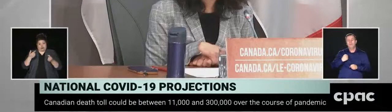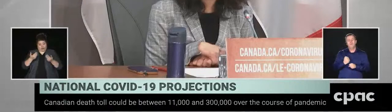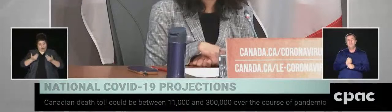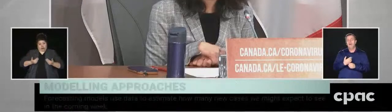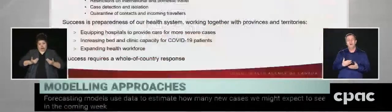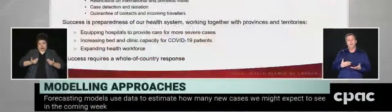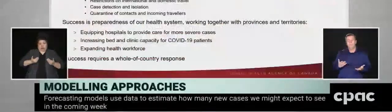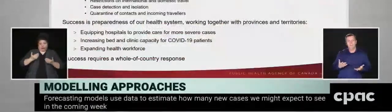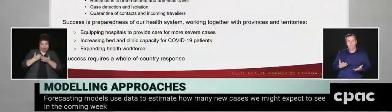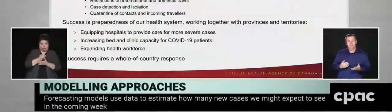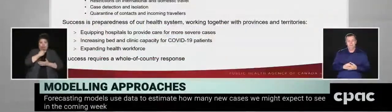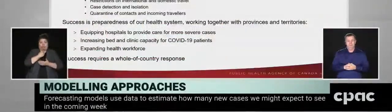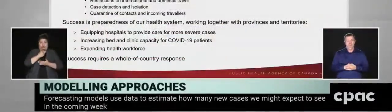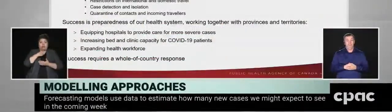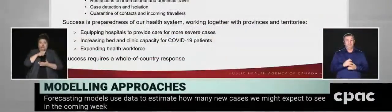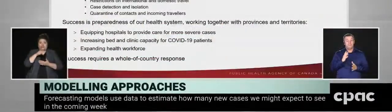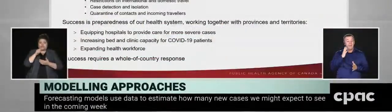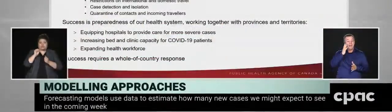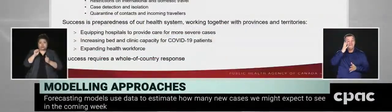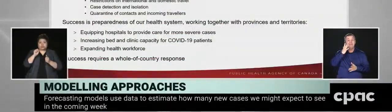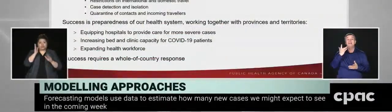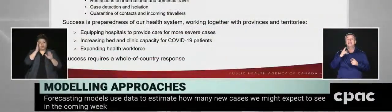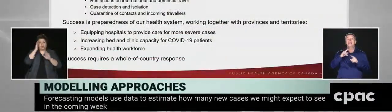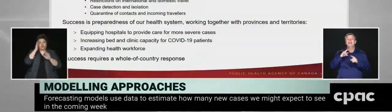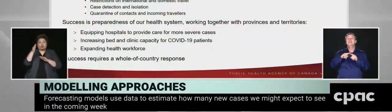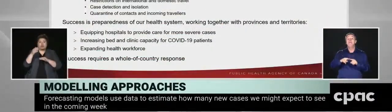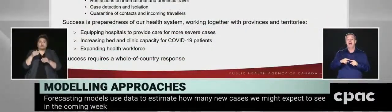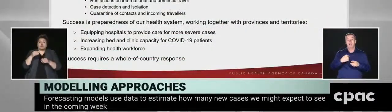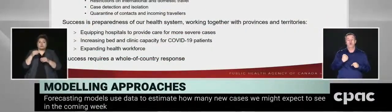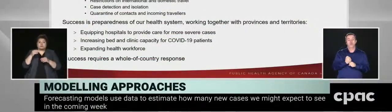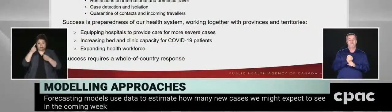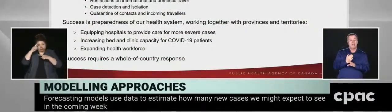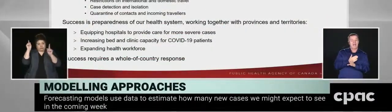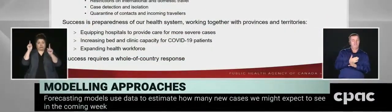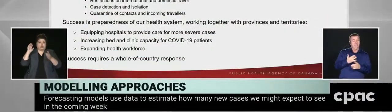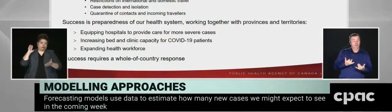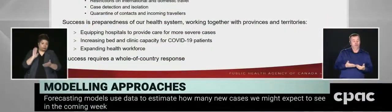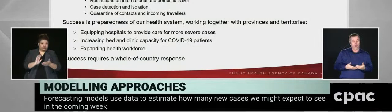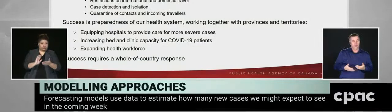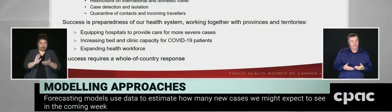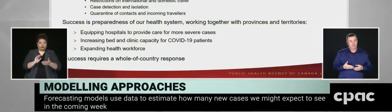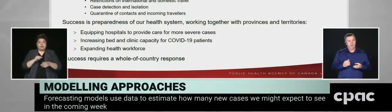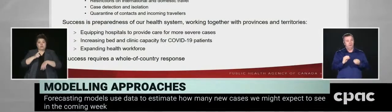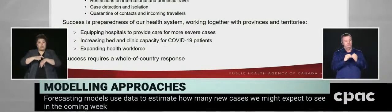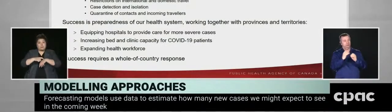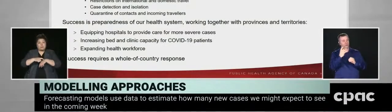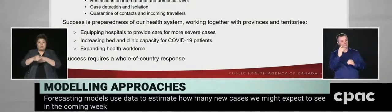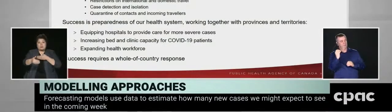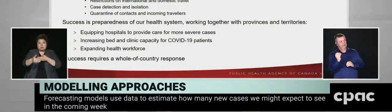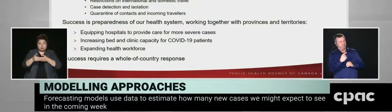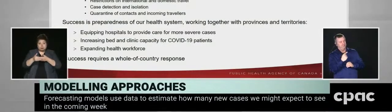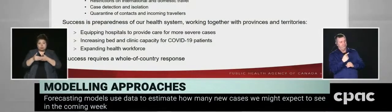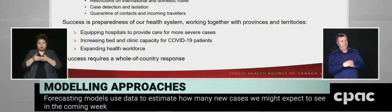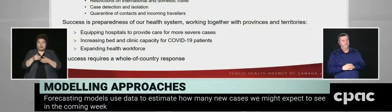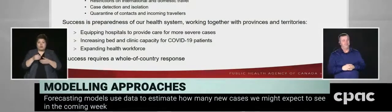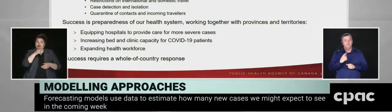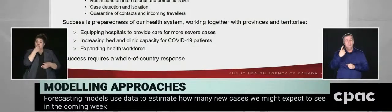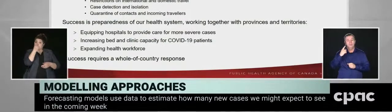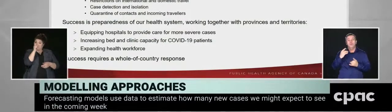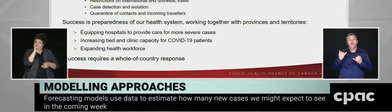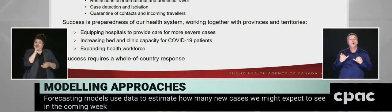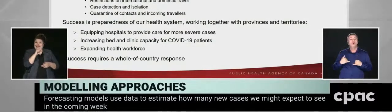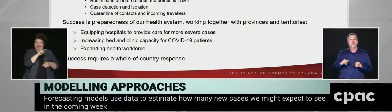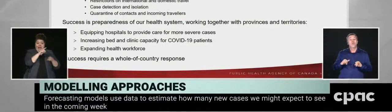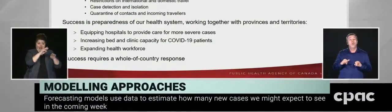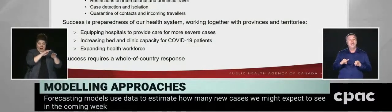slide 18. So to keep on that green curve, we have to continue to implement the public health measures